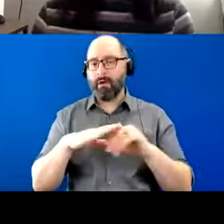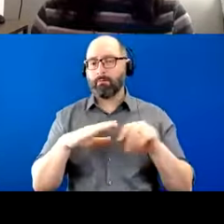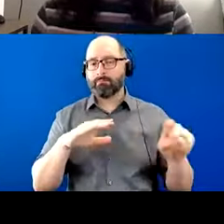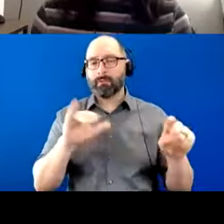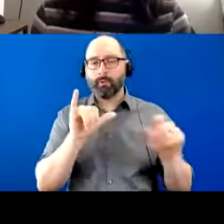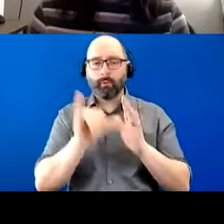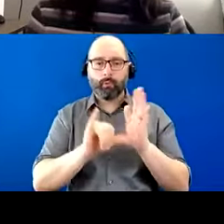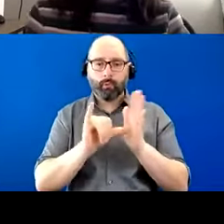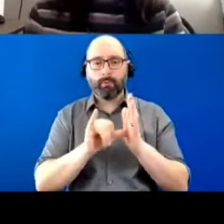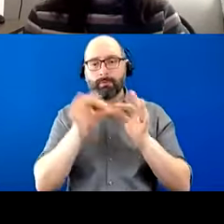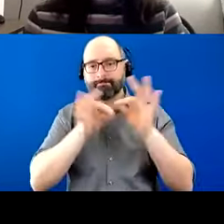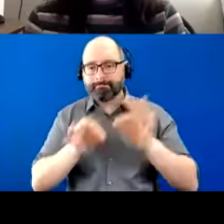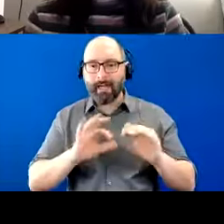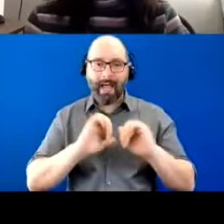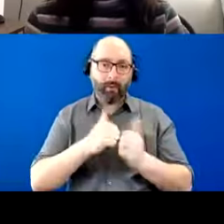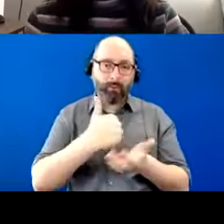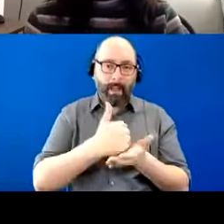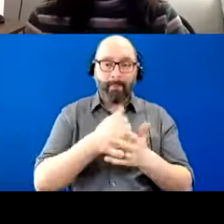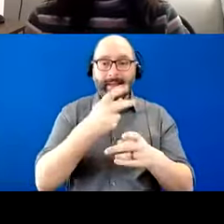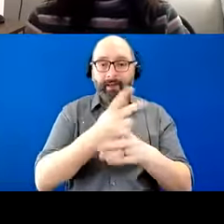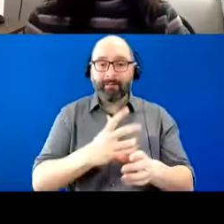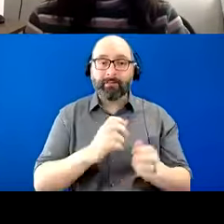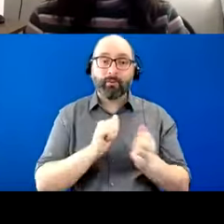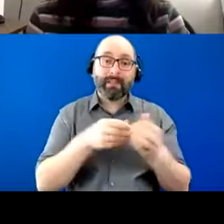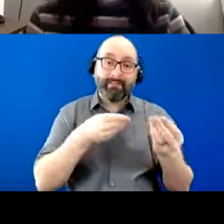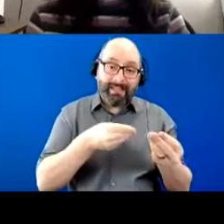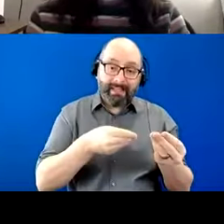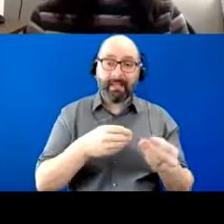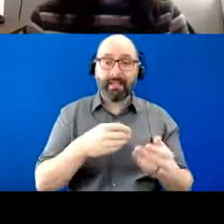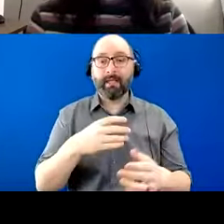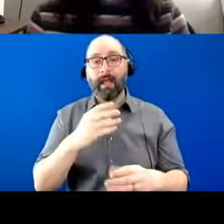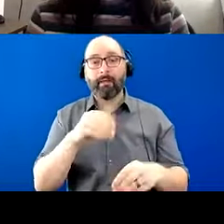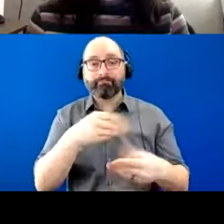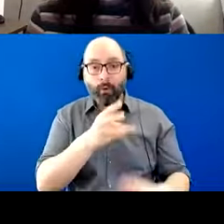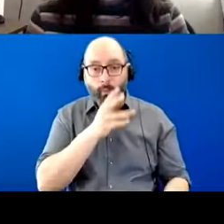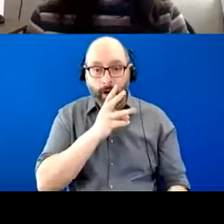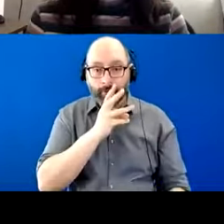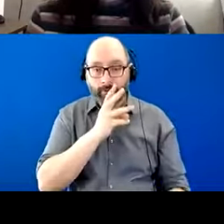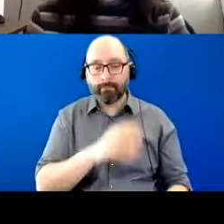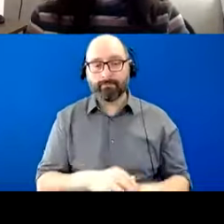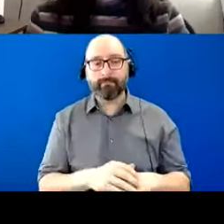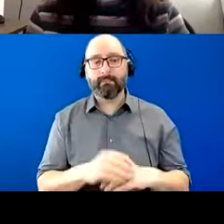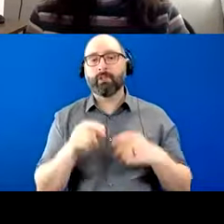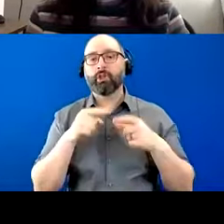how to help caregivers with feeding and hydrating at the later stages as well.